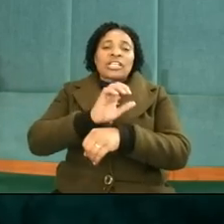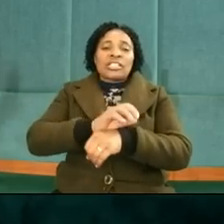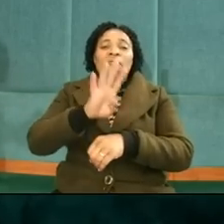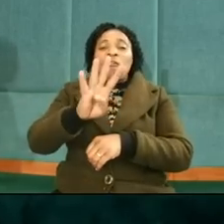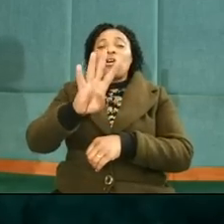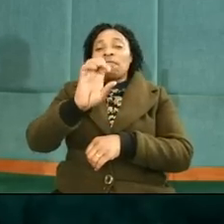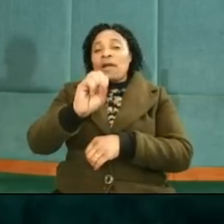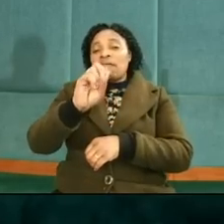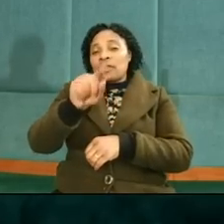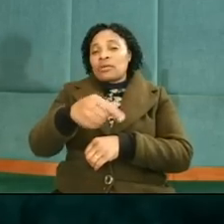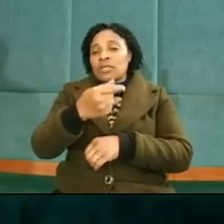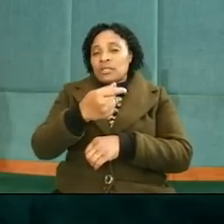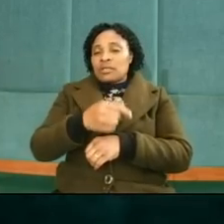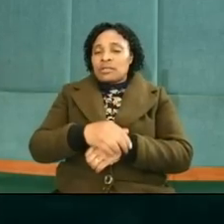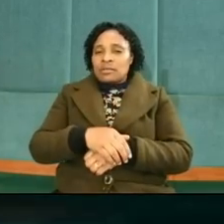45,000.